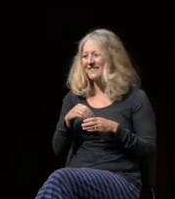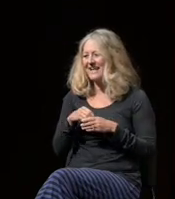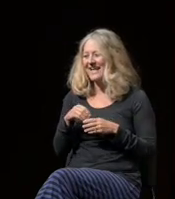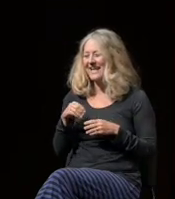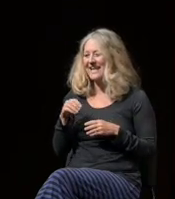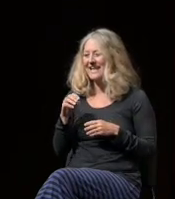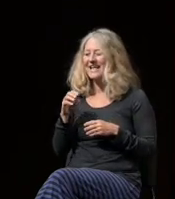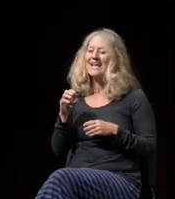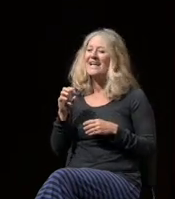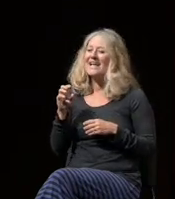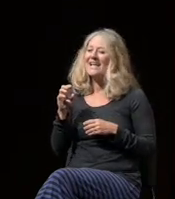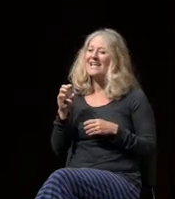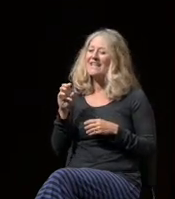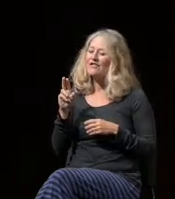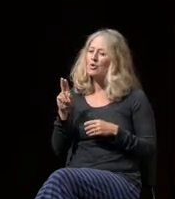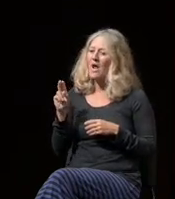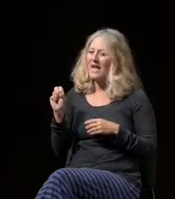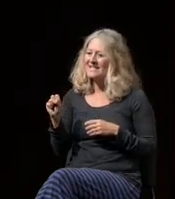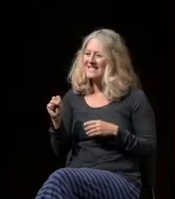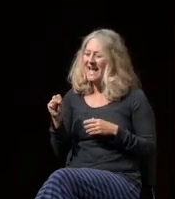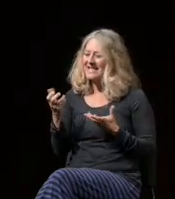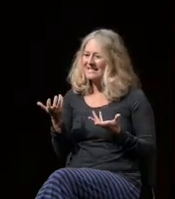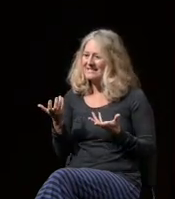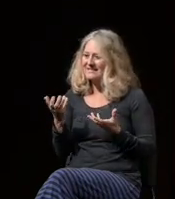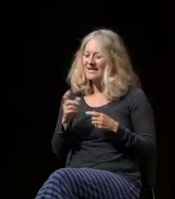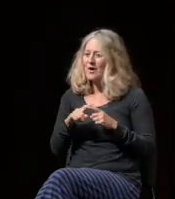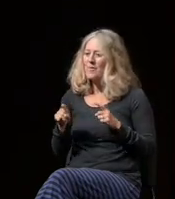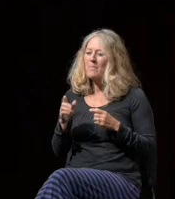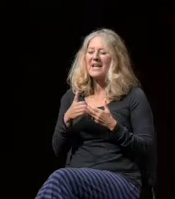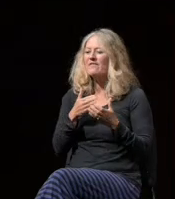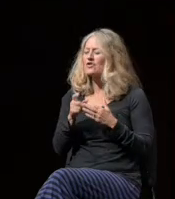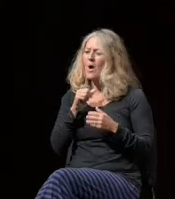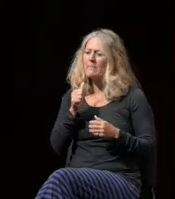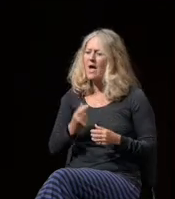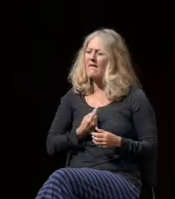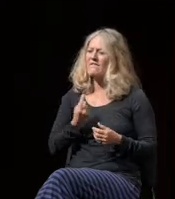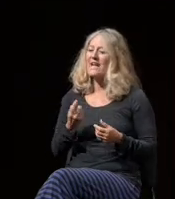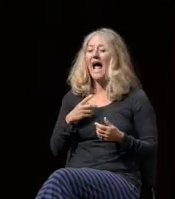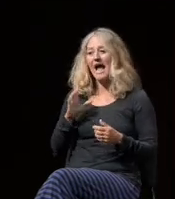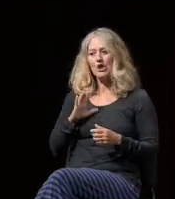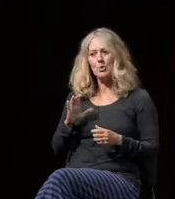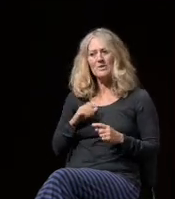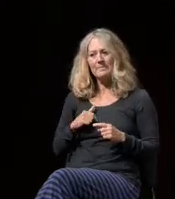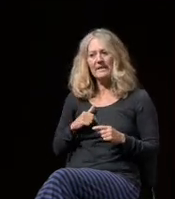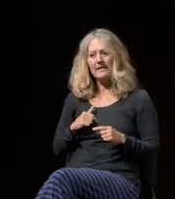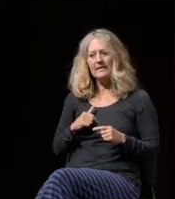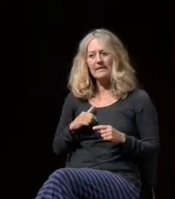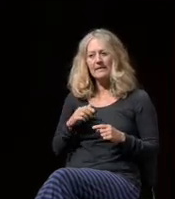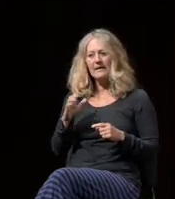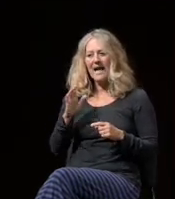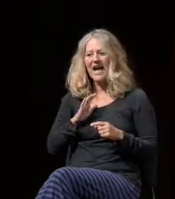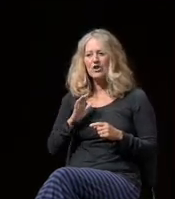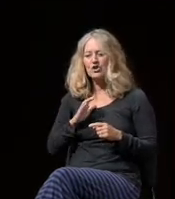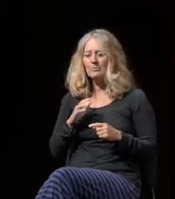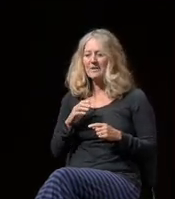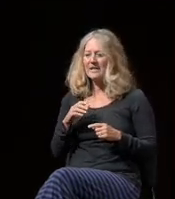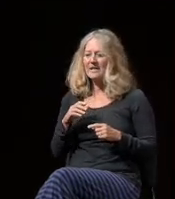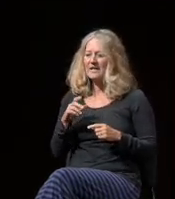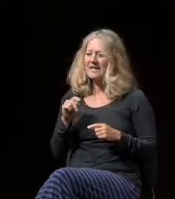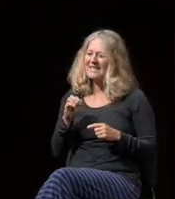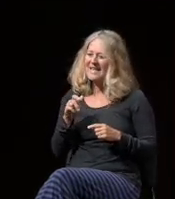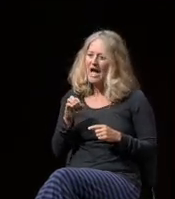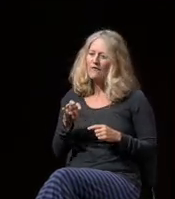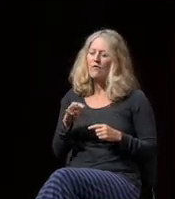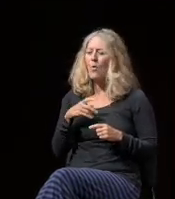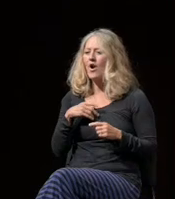socialized in these United States, but even so, I'm not offended by that. I used to be. You know, I used to get on my little high horse and you had to give me time to get